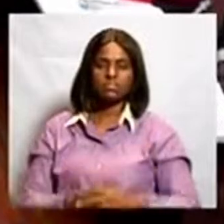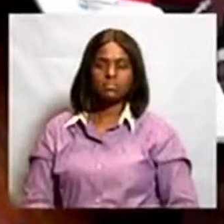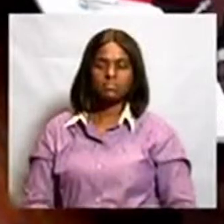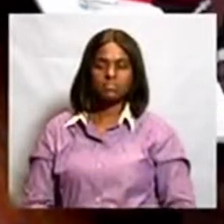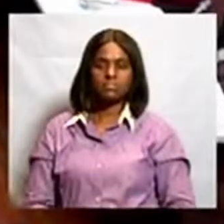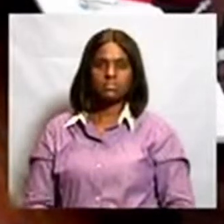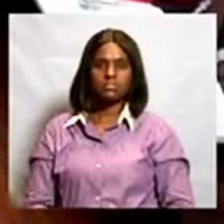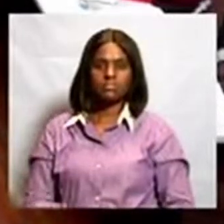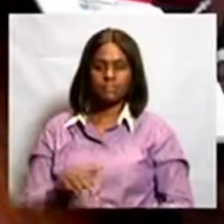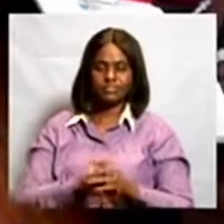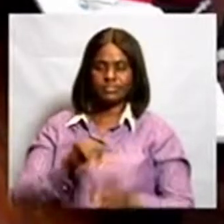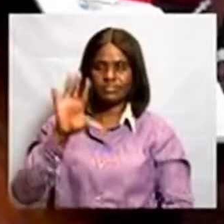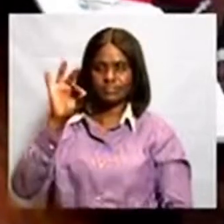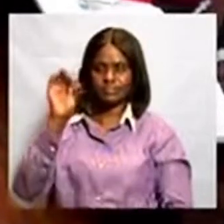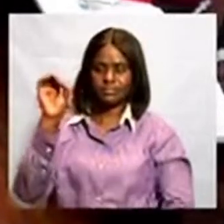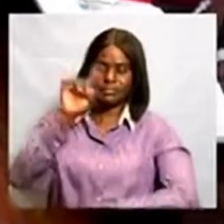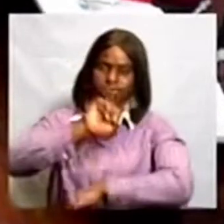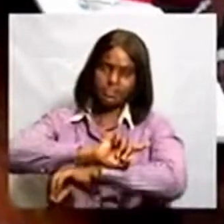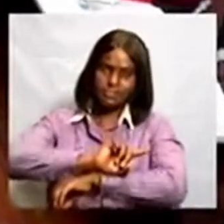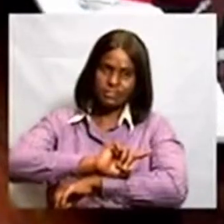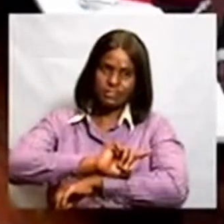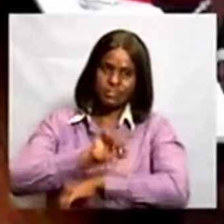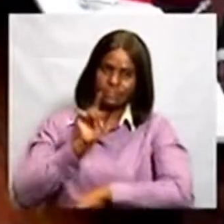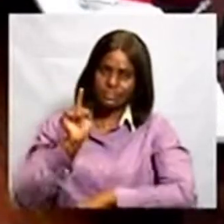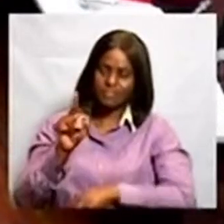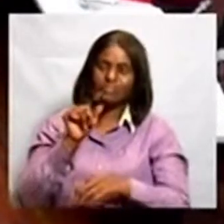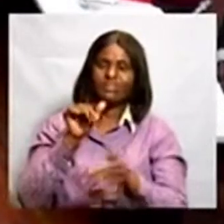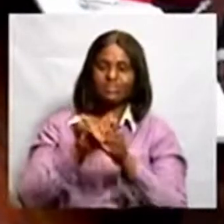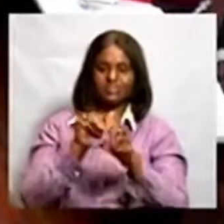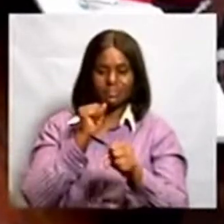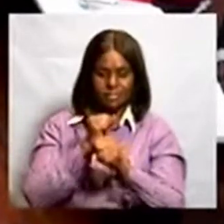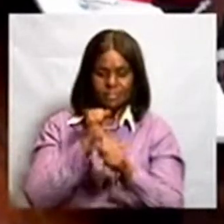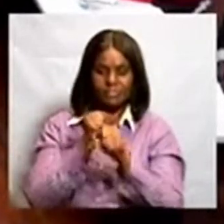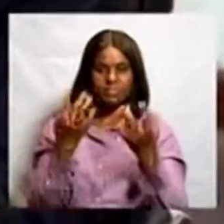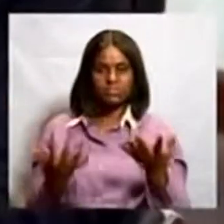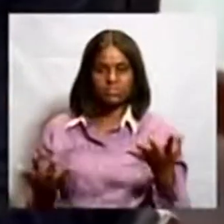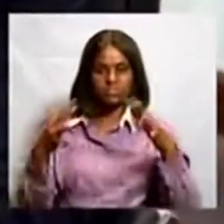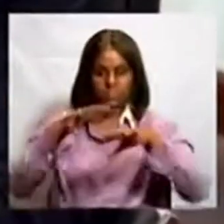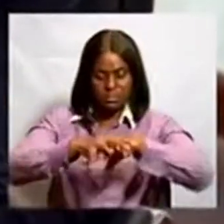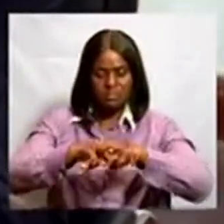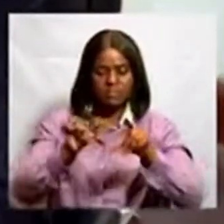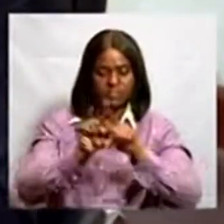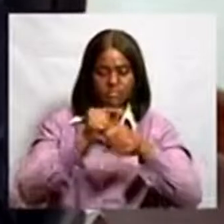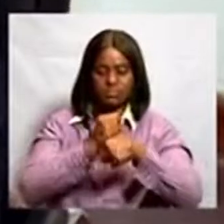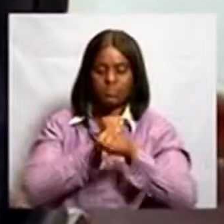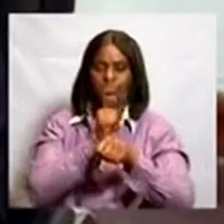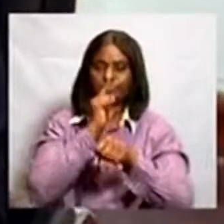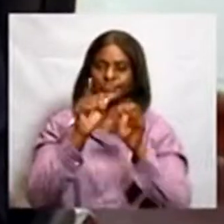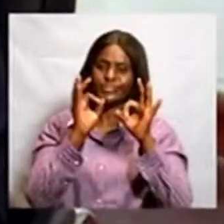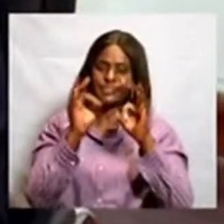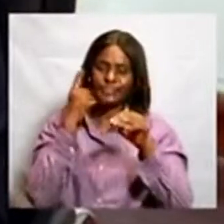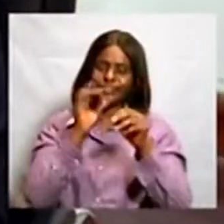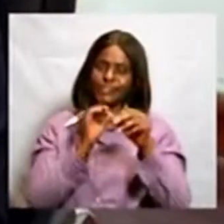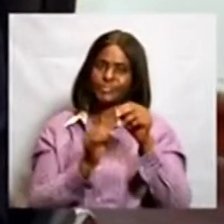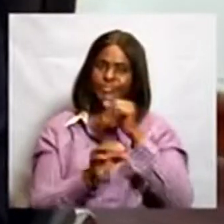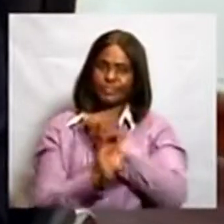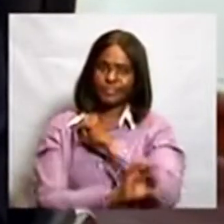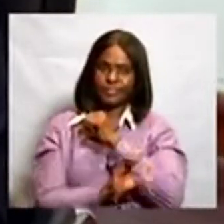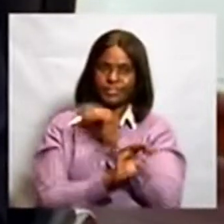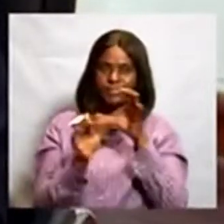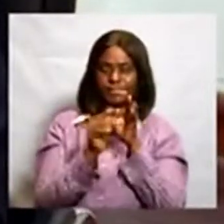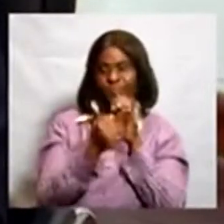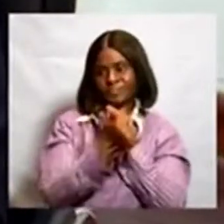90 days is in an effort to streamline and ensure efficiency for our country. Yeah. In